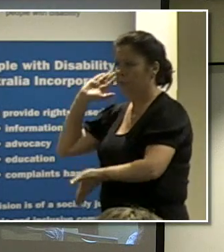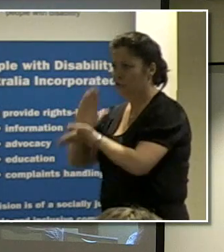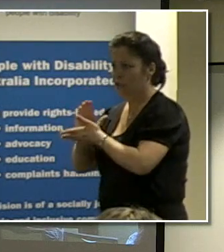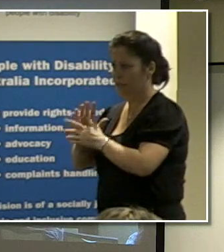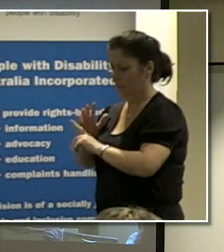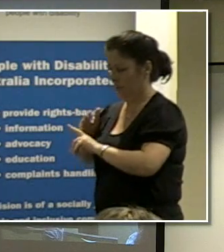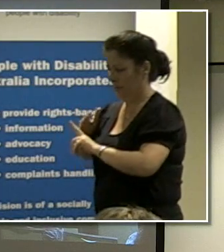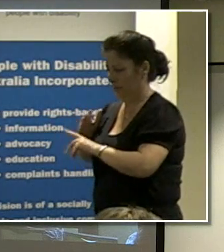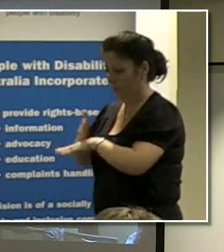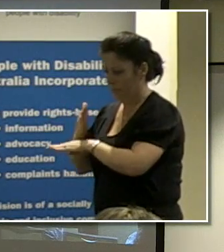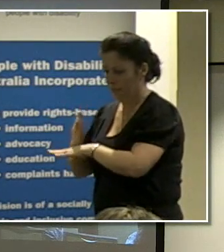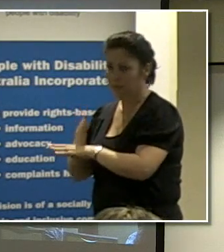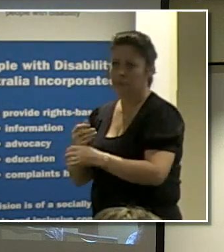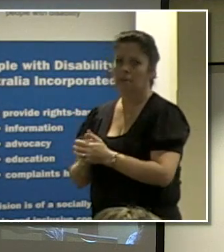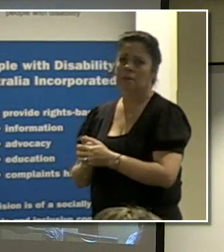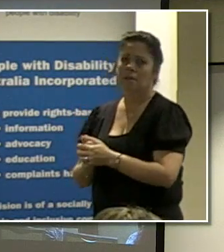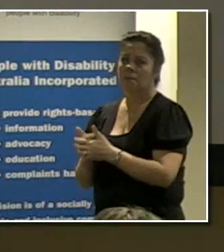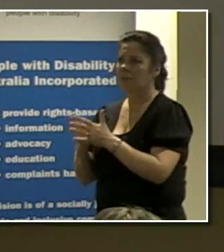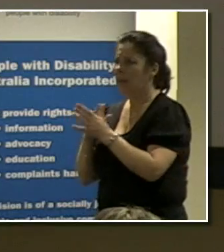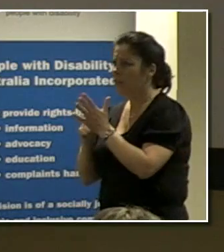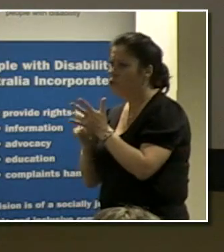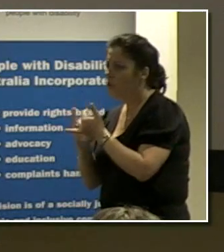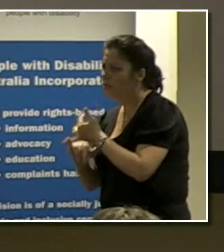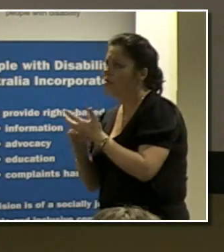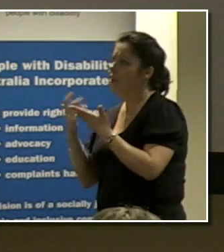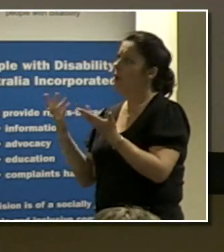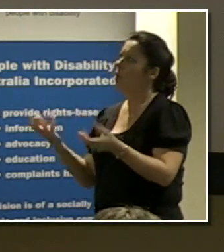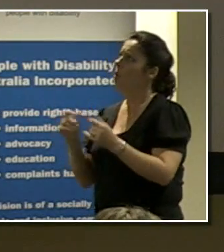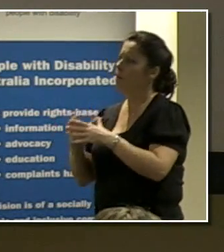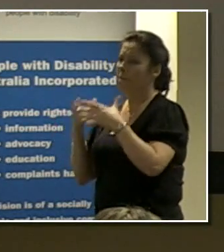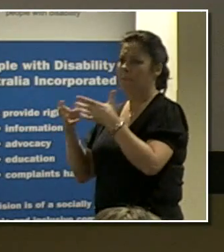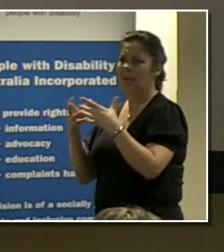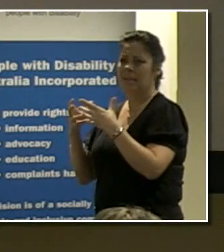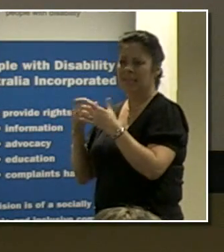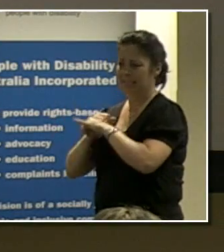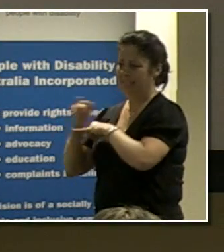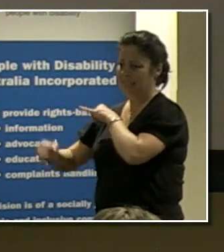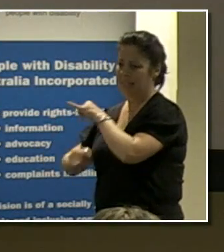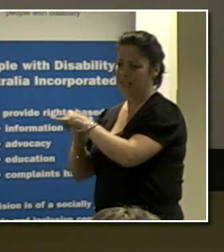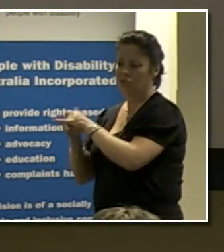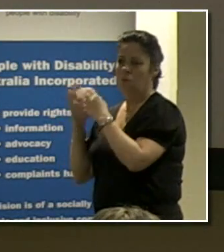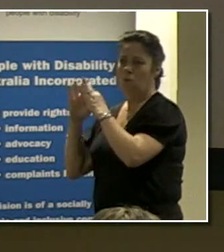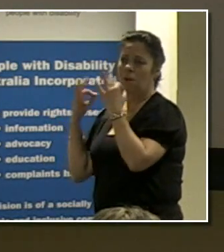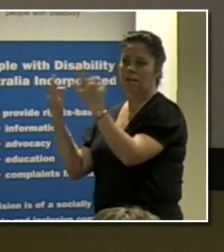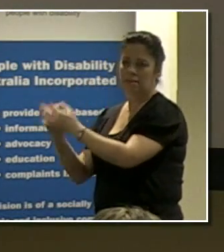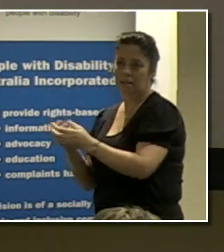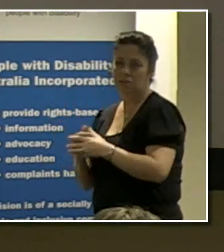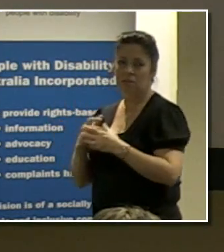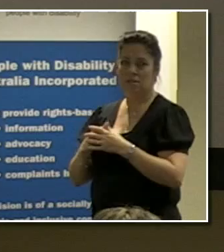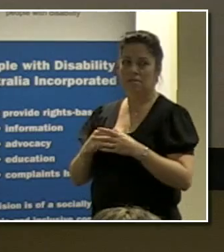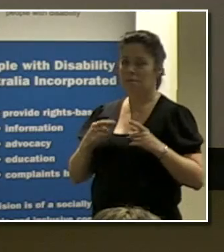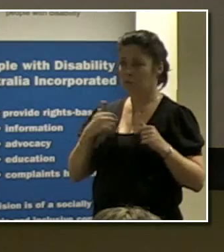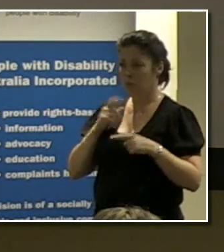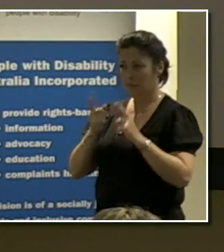like your Serco's or your ATOS's, large international combines. Does it, you know, in the dead of night,